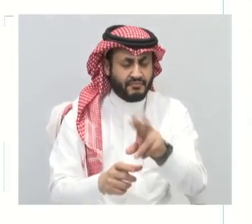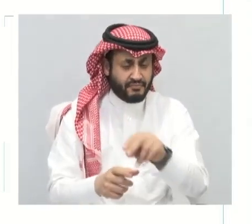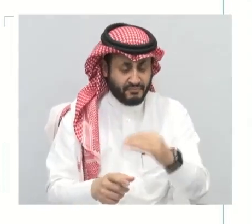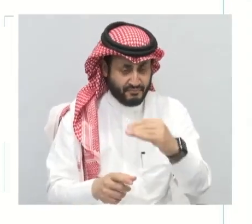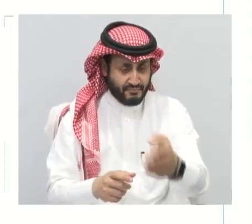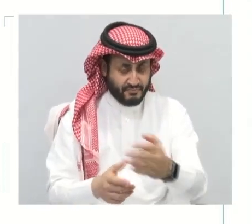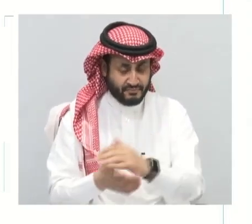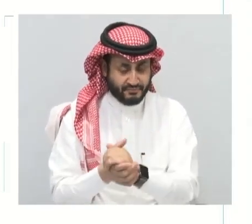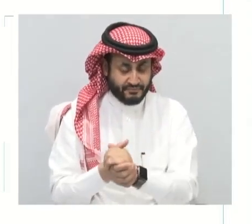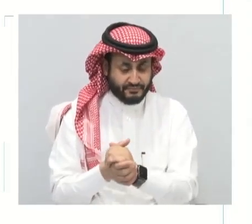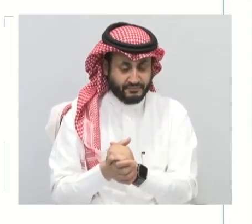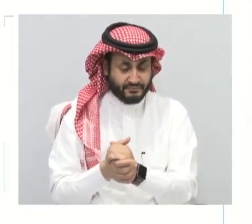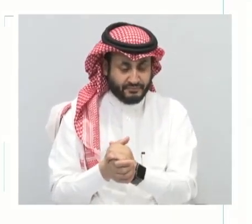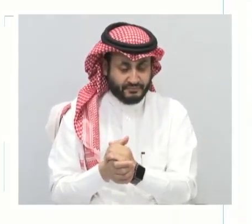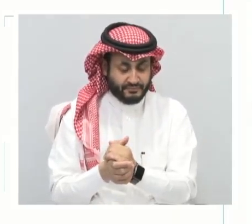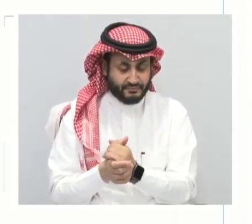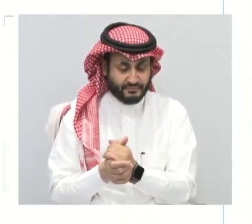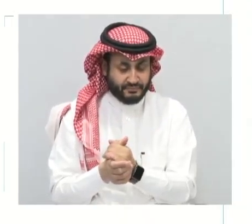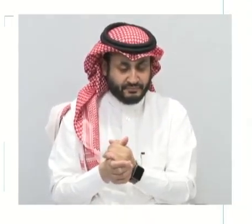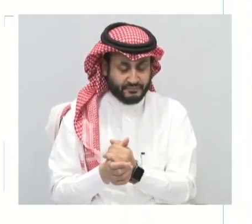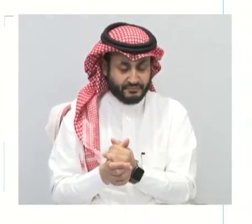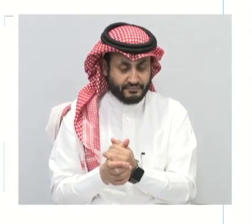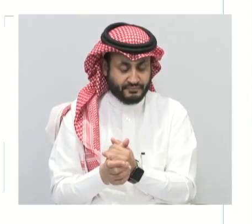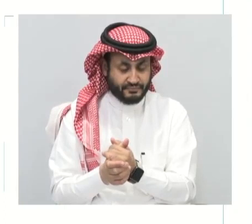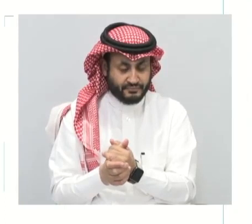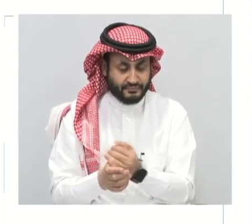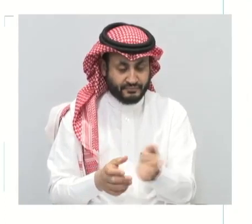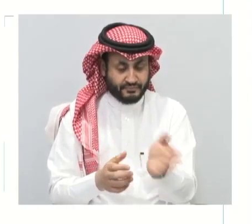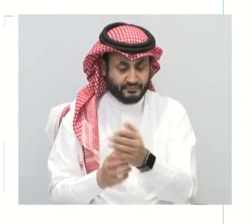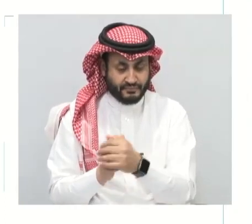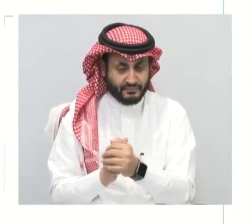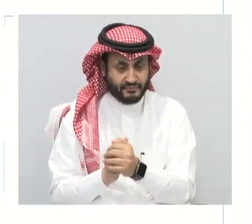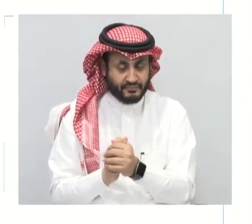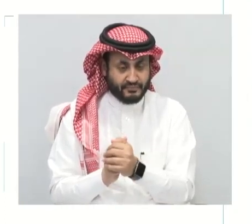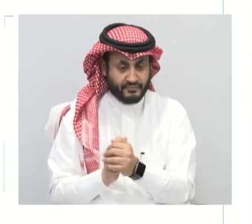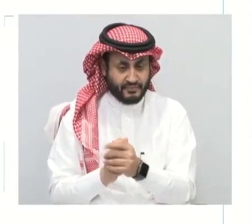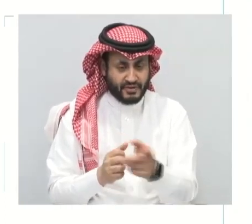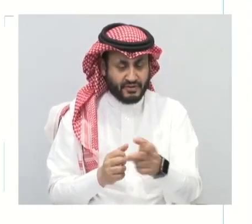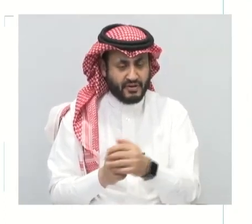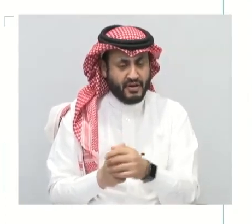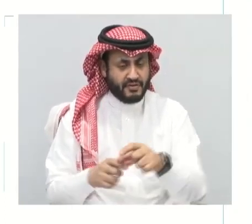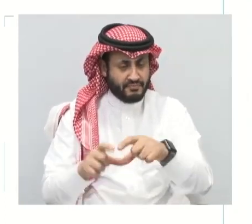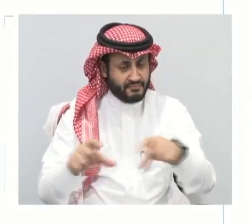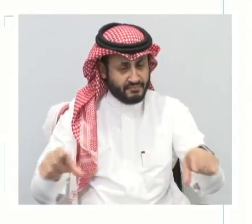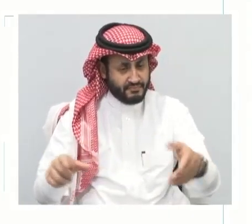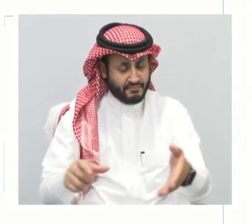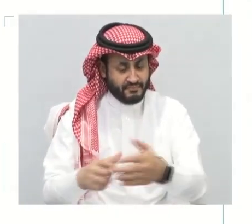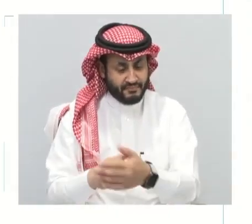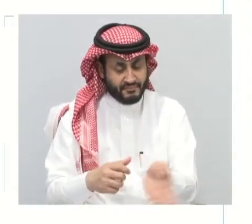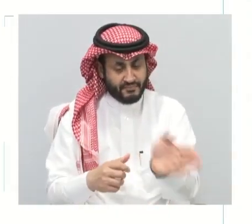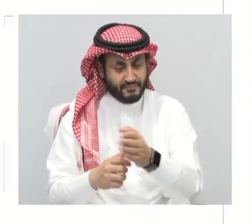to get the model answer for this sentence. Ask your father to stop by the store on his way